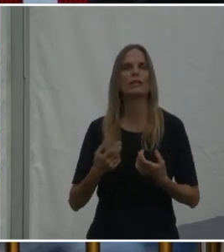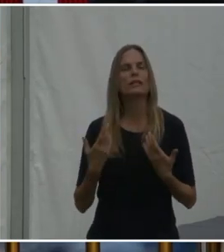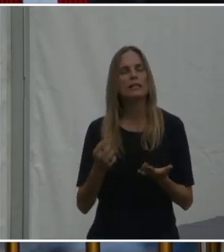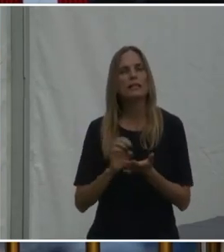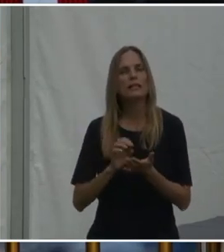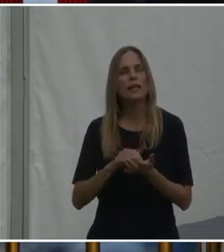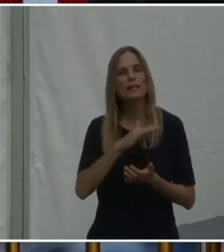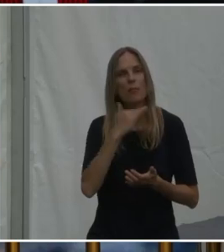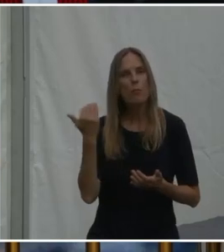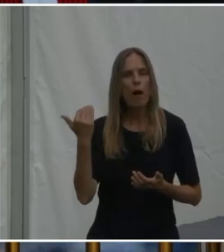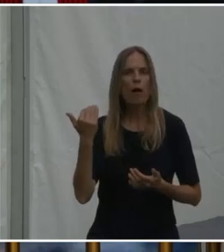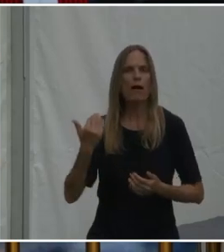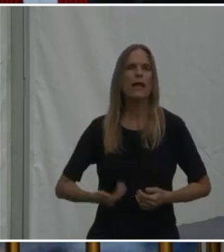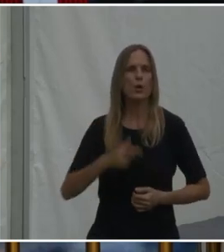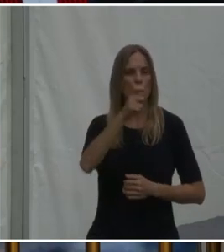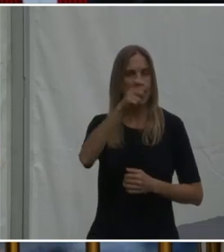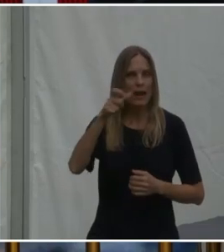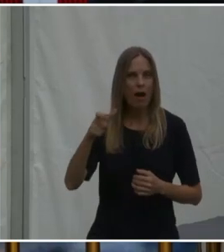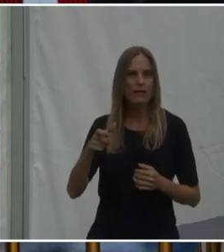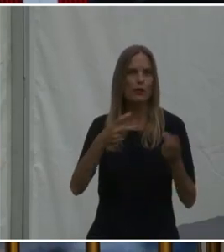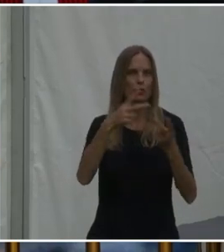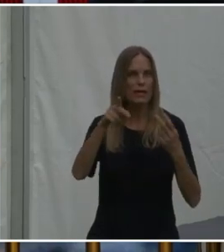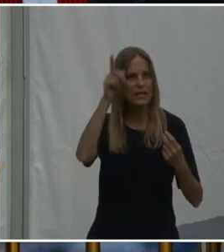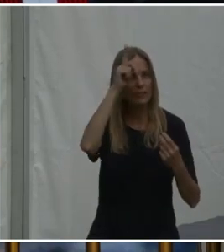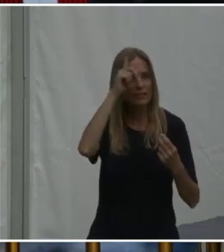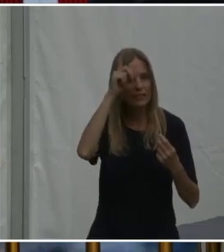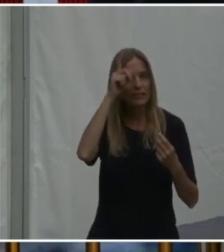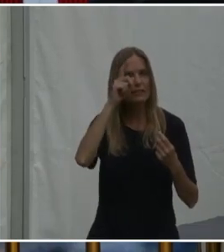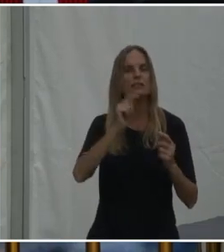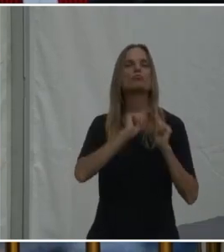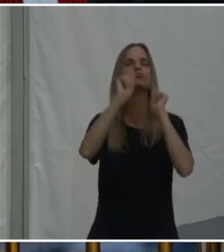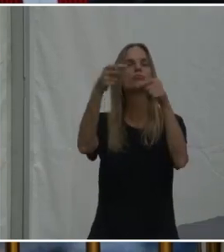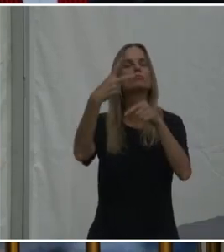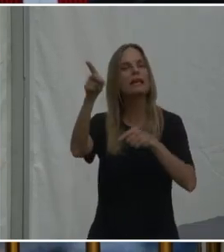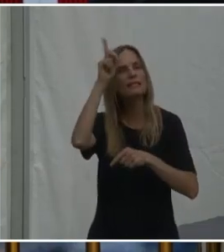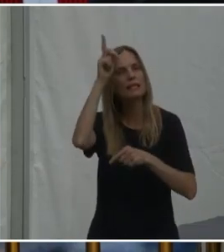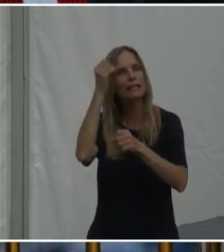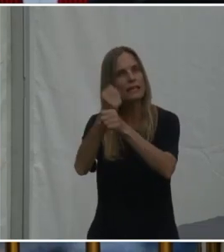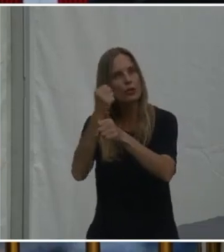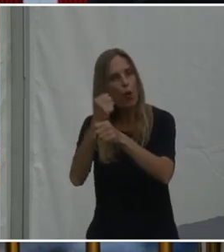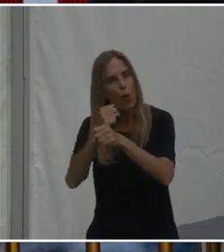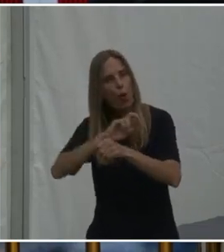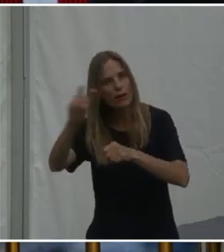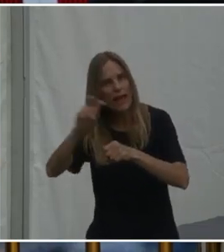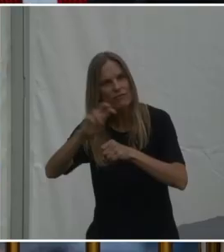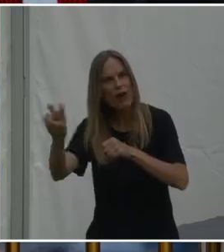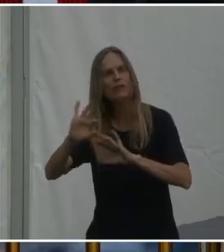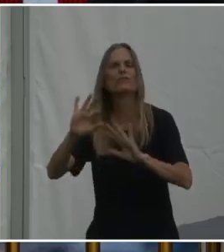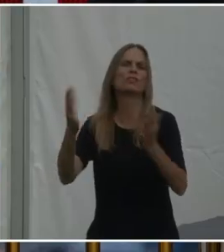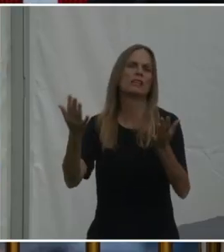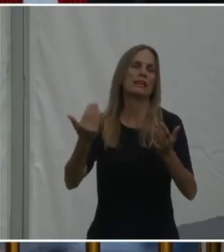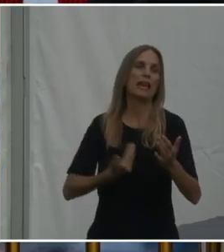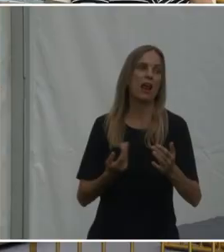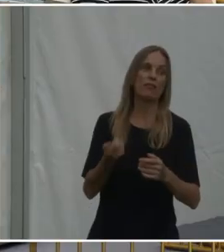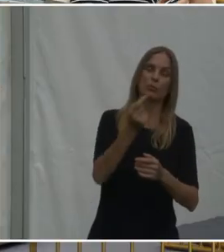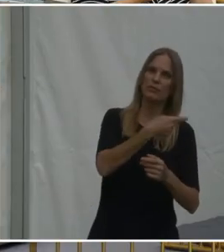citizens of these countries, the possibility to go somewhere else, work from somewhere else, yet still remain part of these societies. So this is a